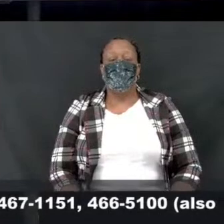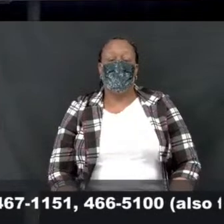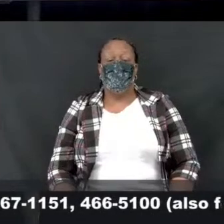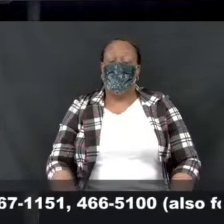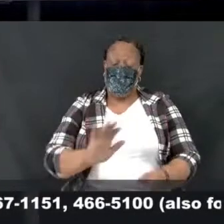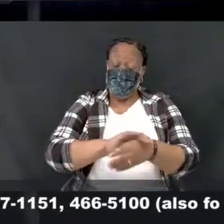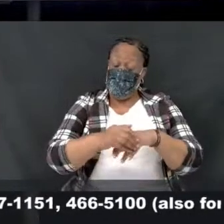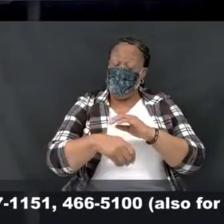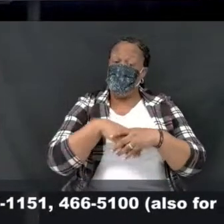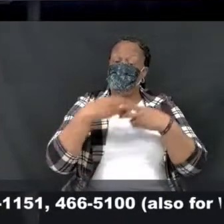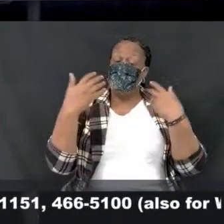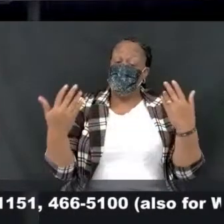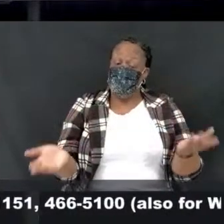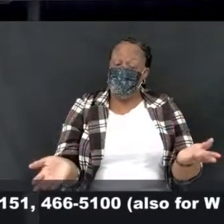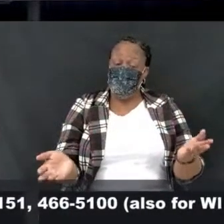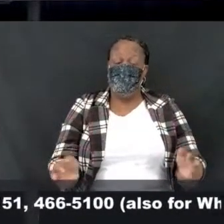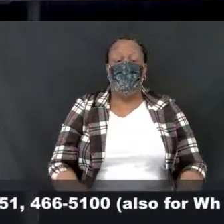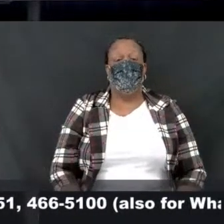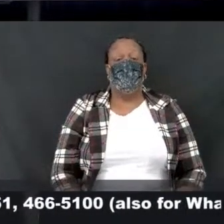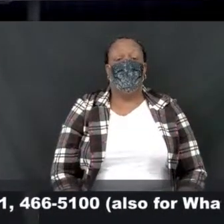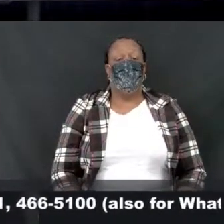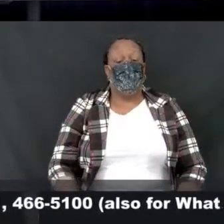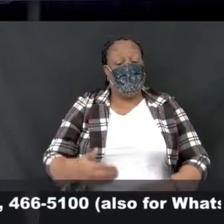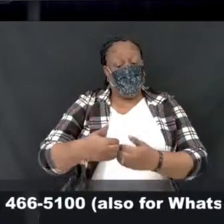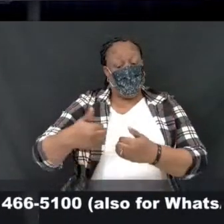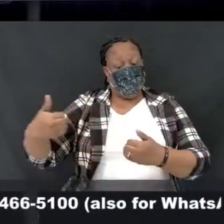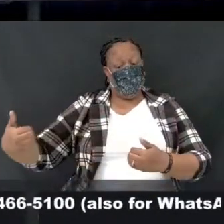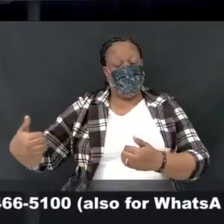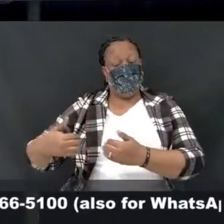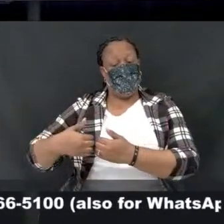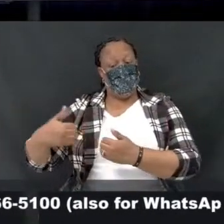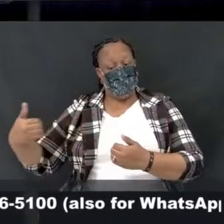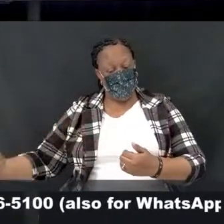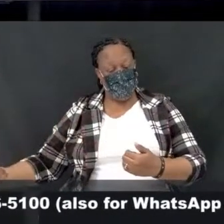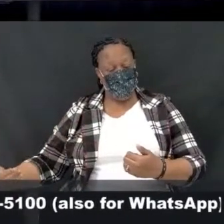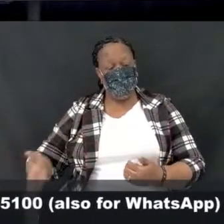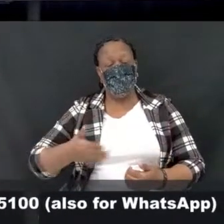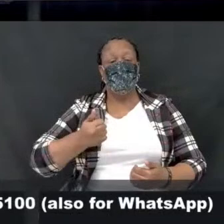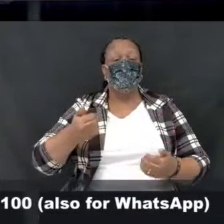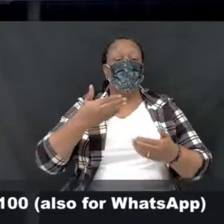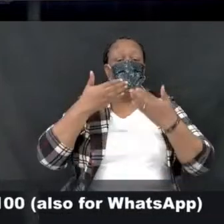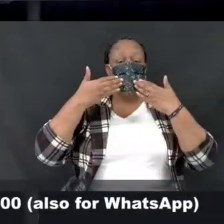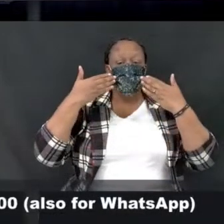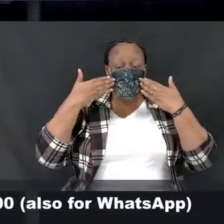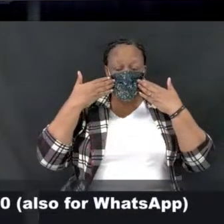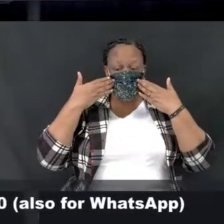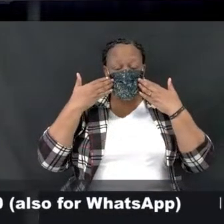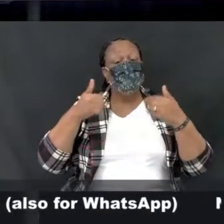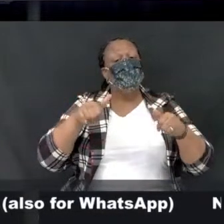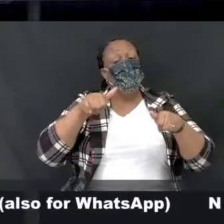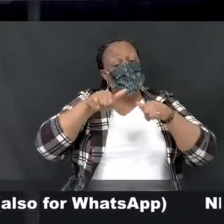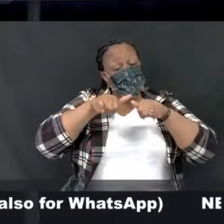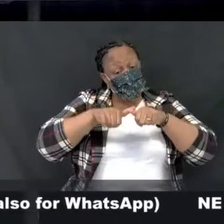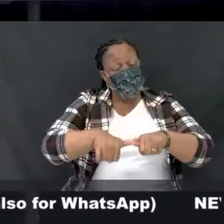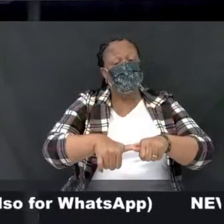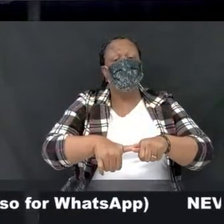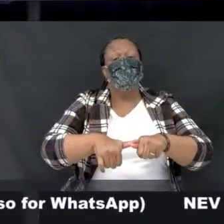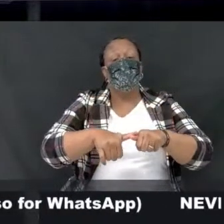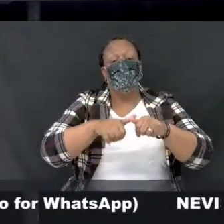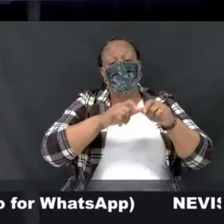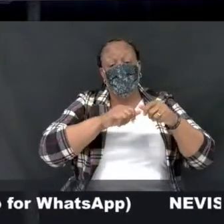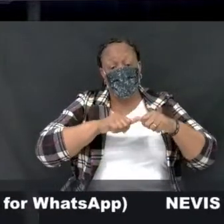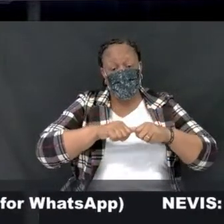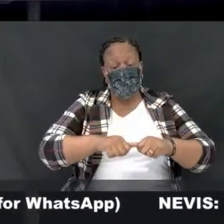including frequent hand sanitizing, social distancing, and wearing a mask in public, still help with the reduction of viral